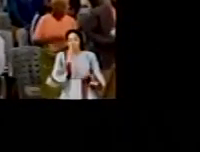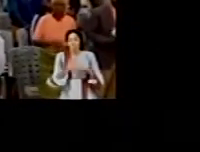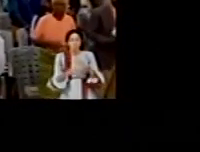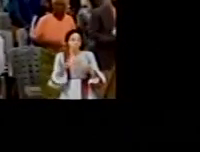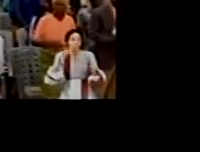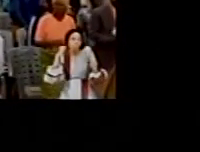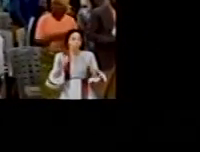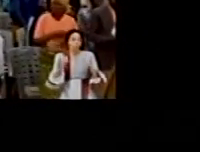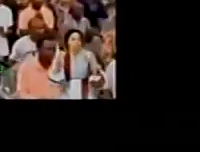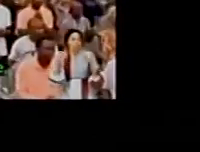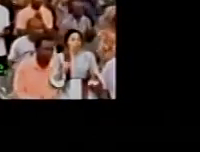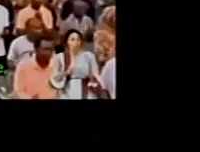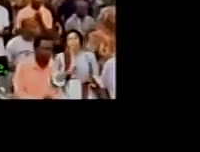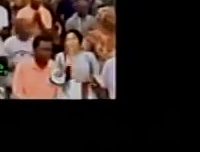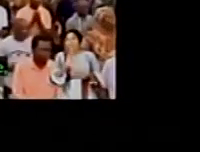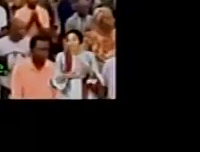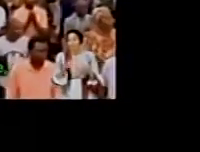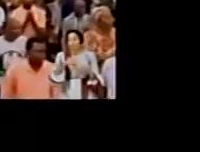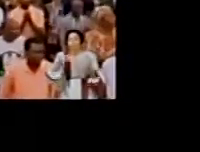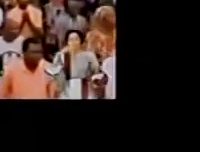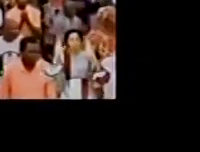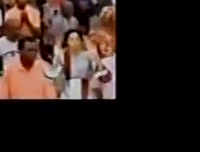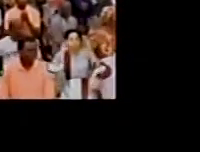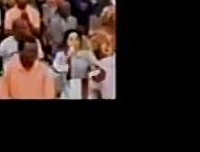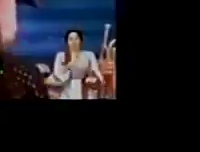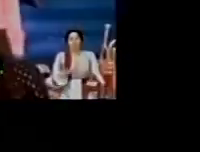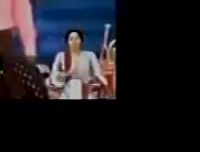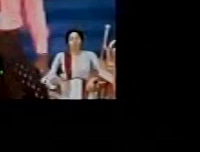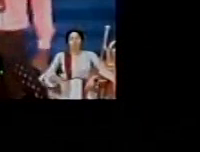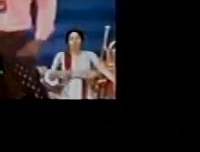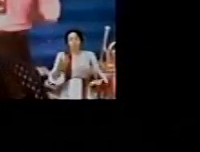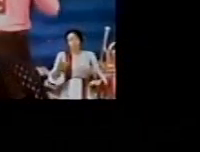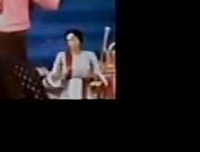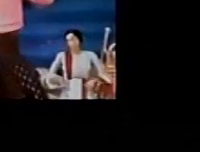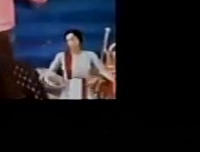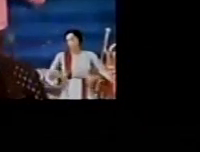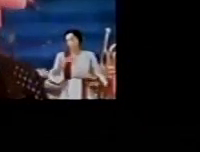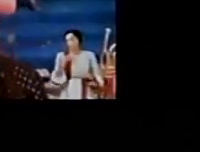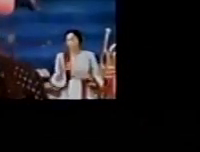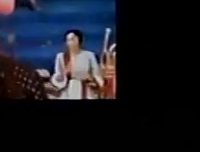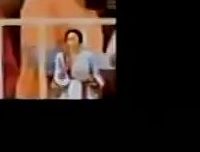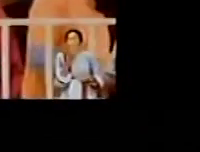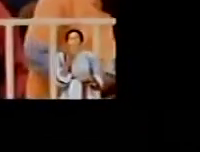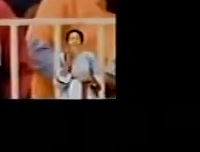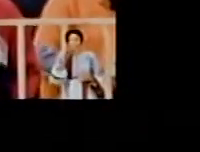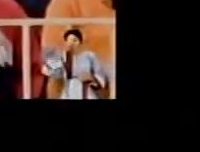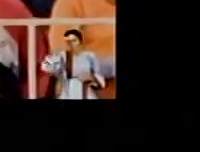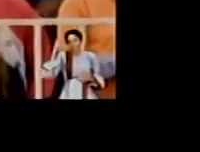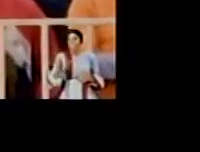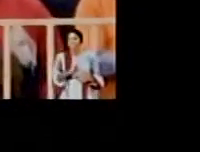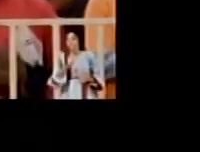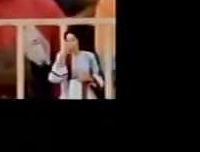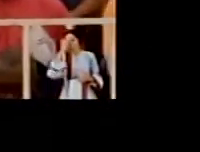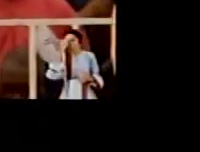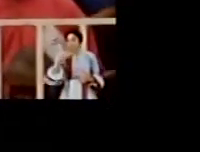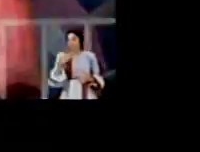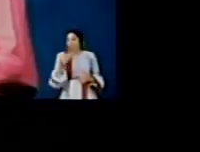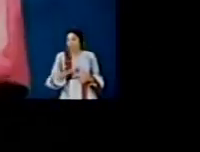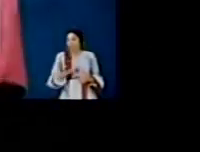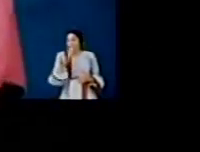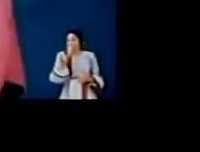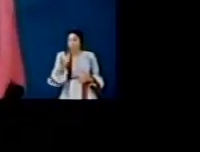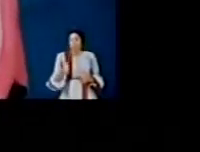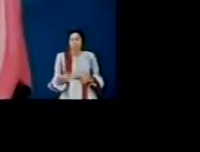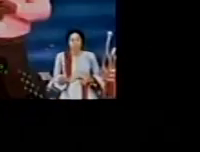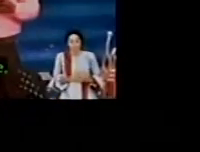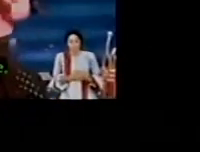I'm walking in power, I'm walking miracles, I live a life of favor, cause I know who I am.